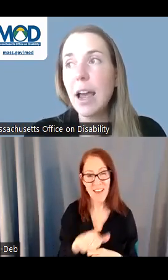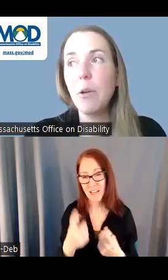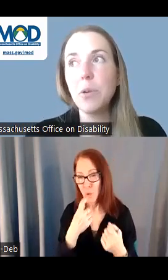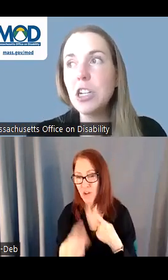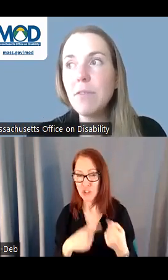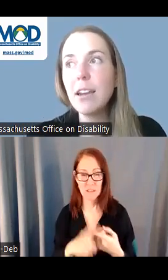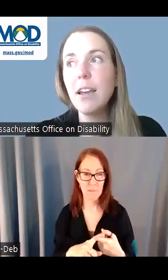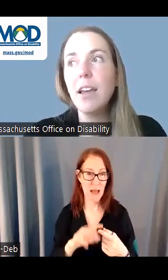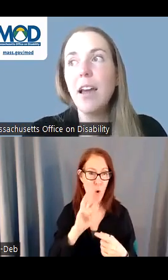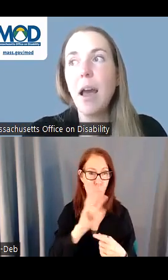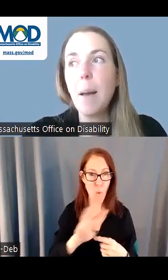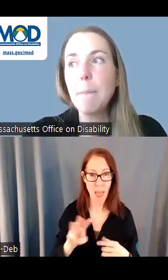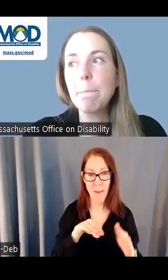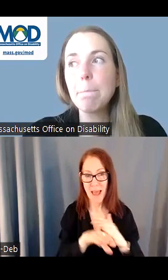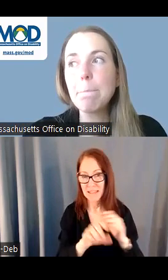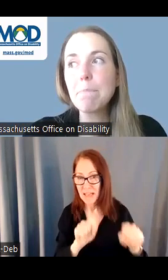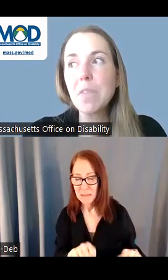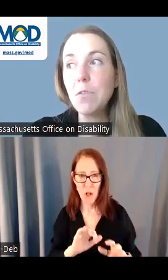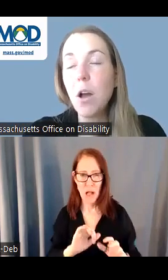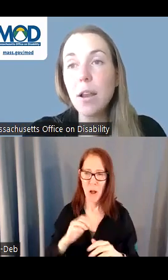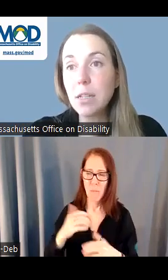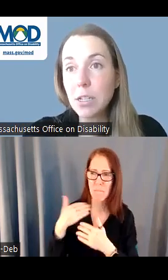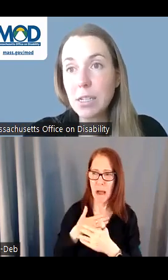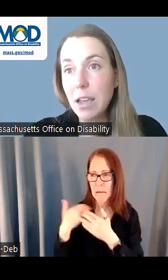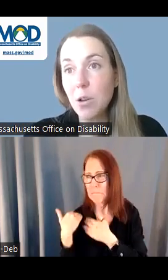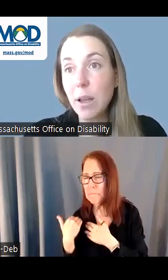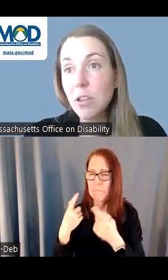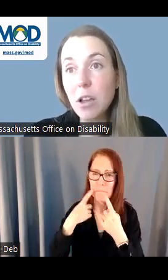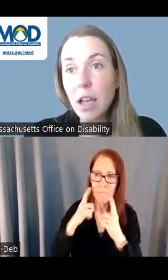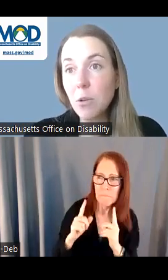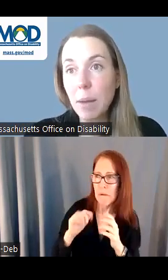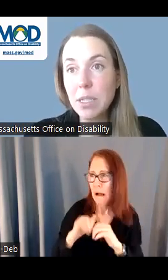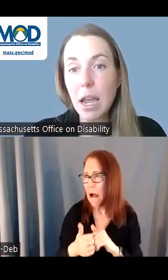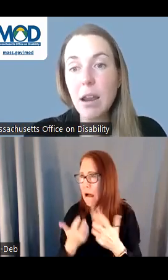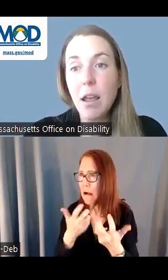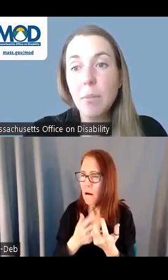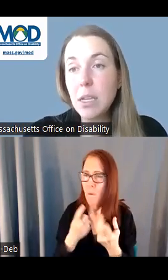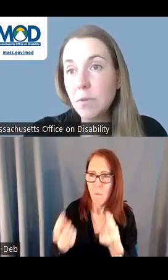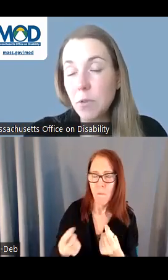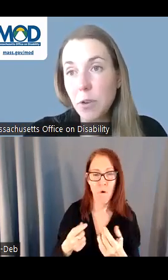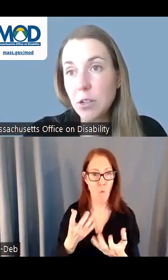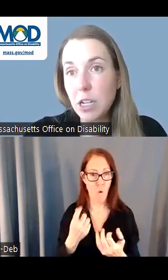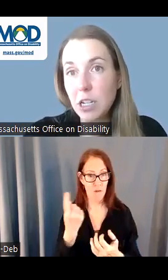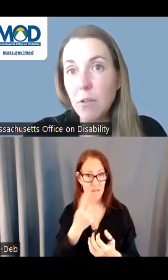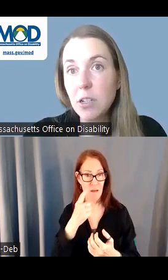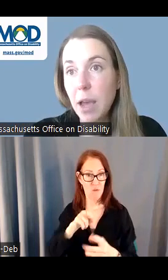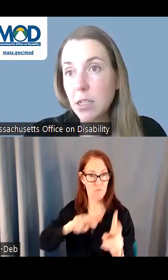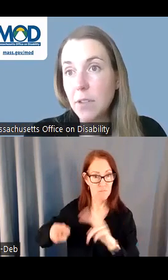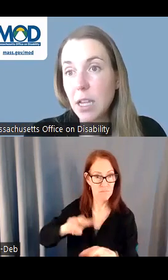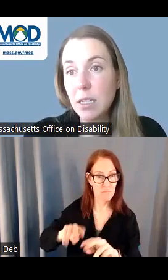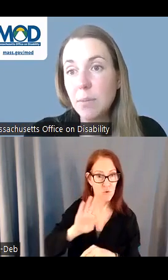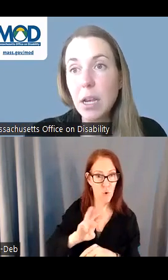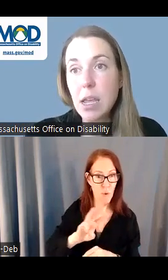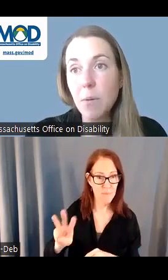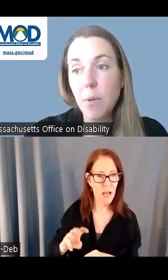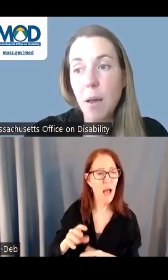obligations, how to achieve it, if you want someone to take a quick look at your website, please feel free to reach out to Mass Office